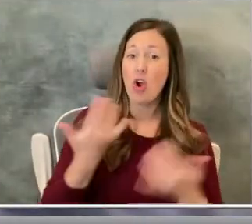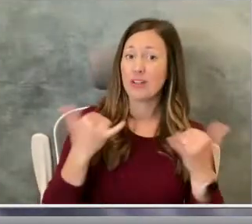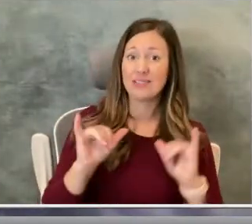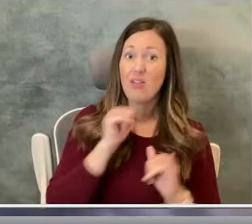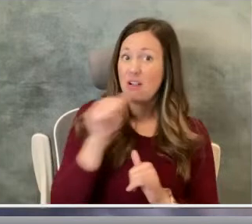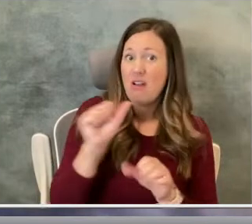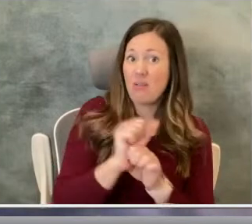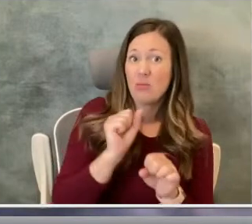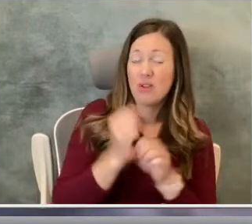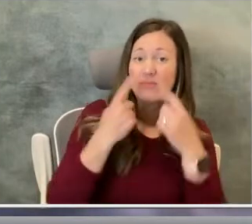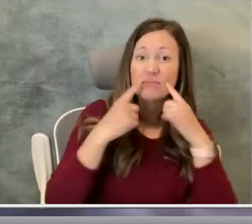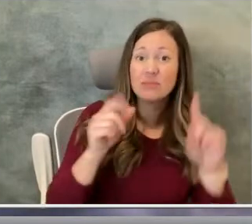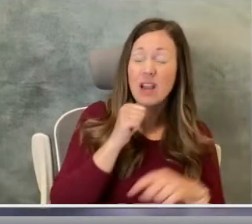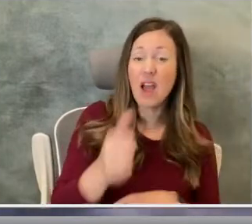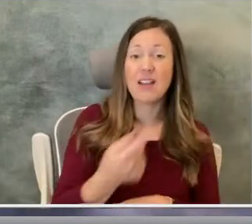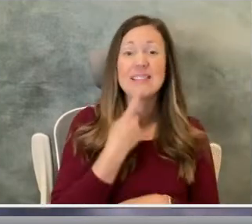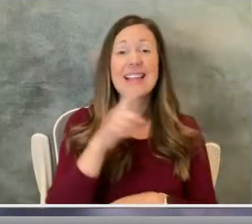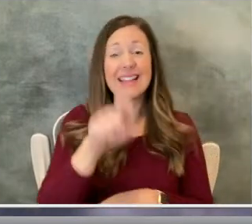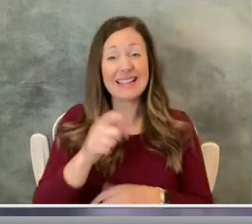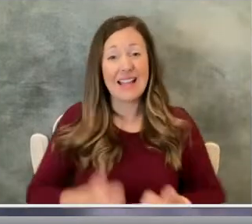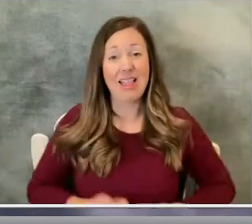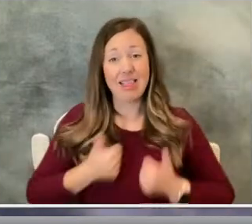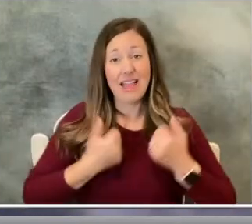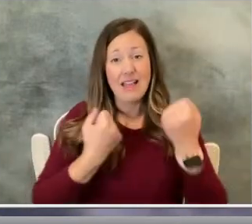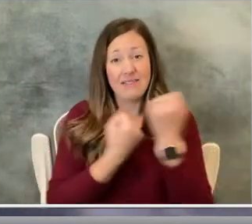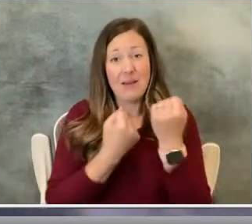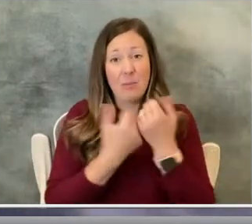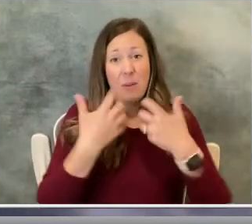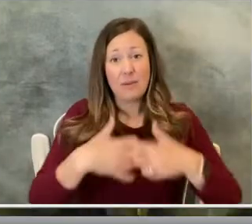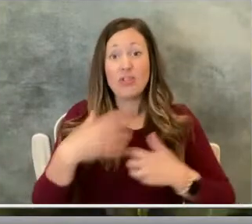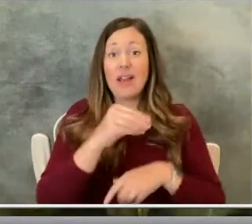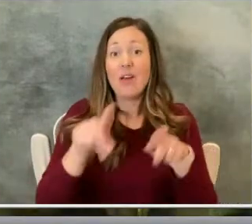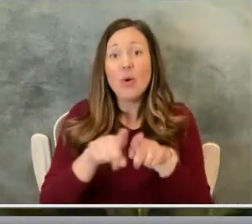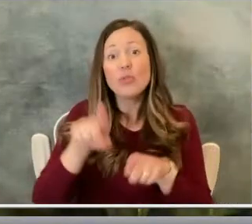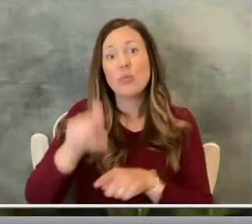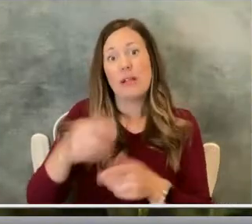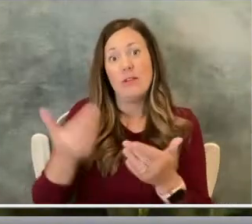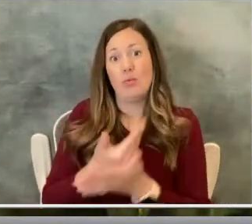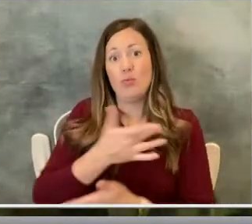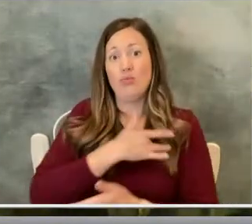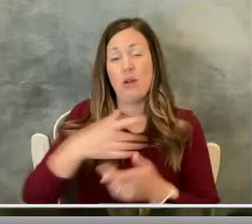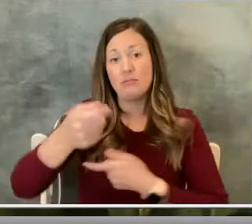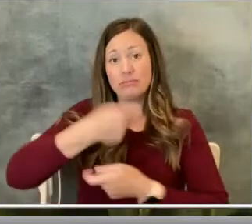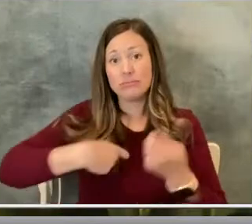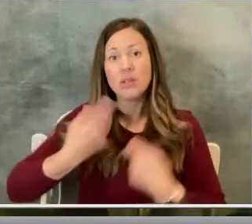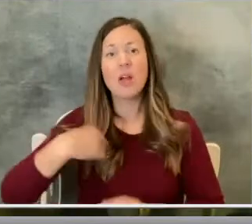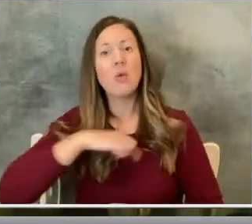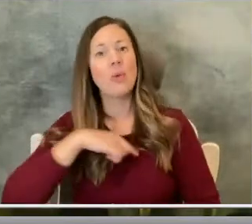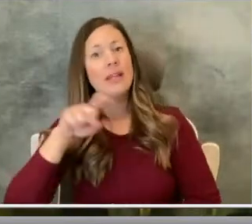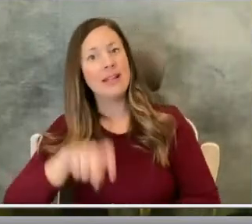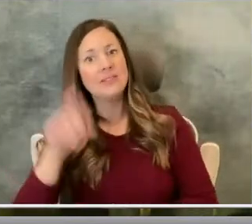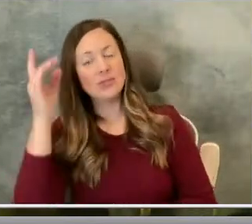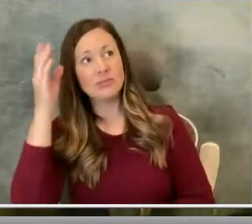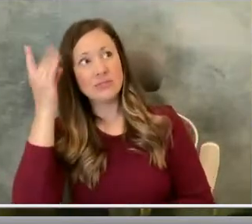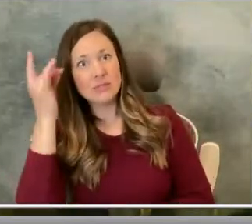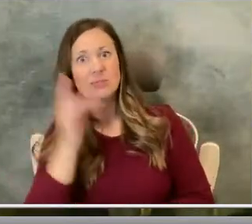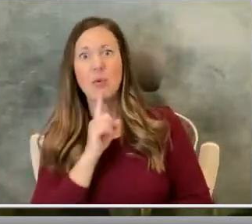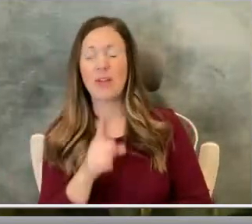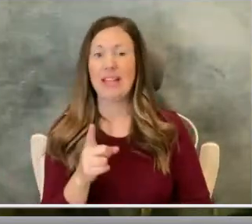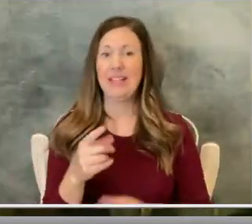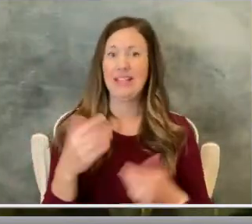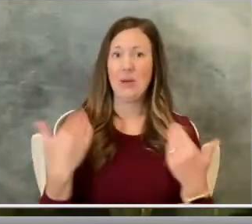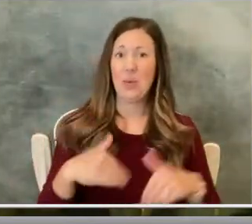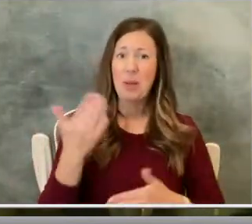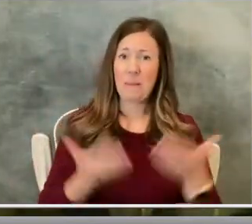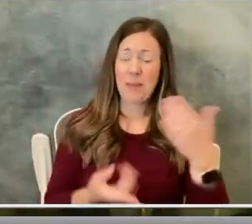said William needed life support and a new heart. We needed to be considering the fact that William could be placed